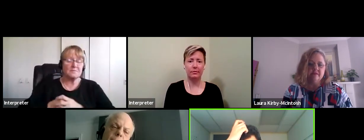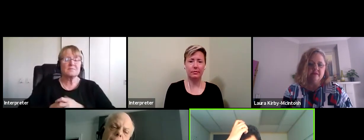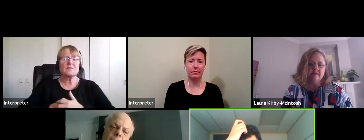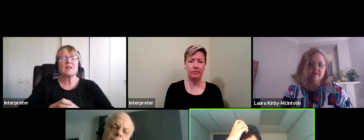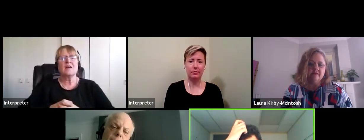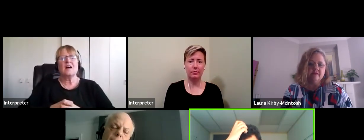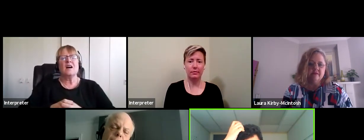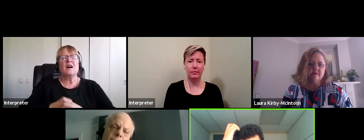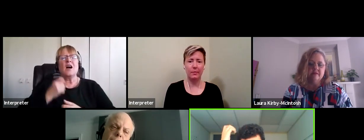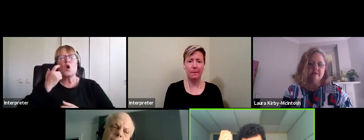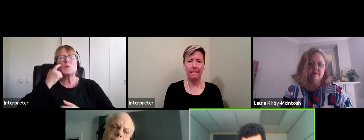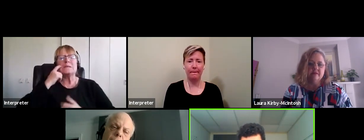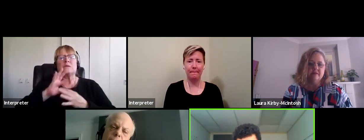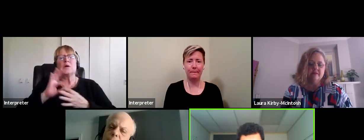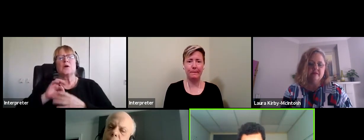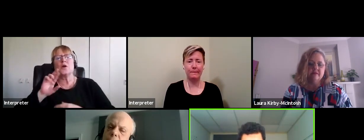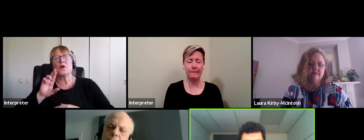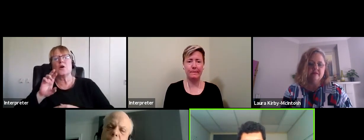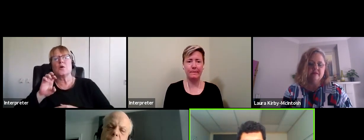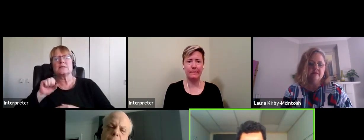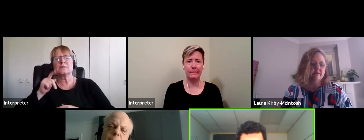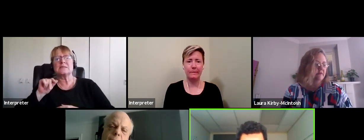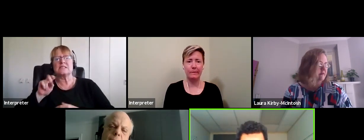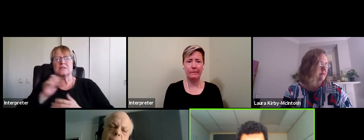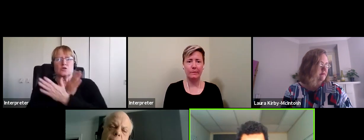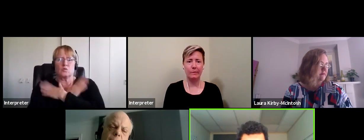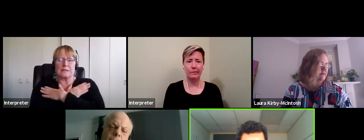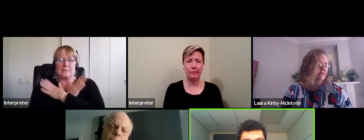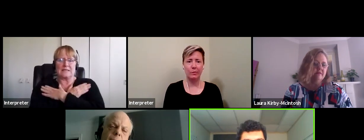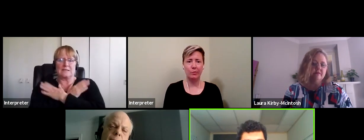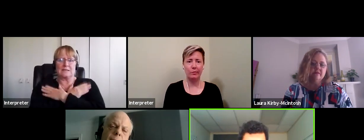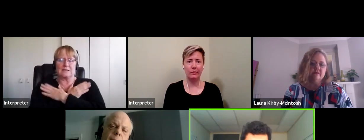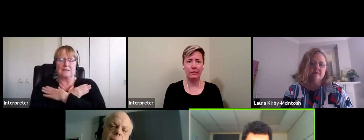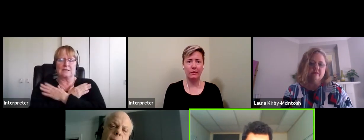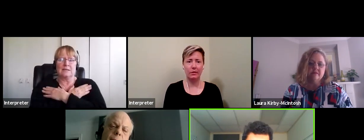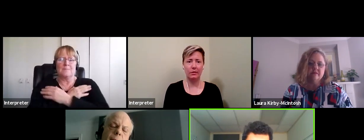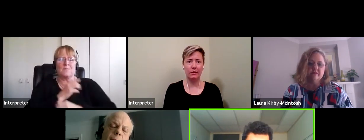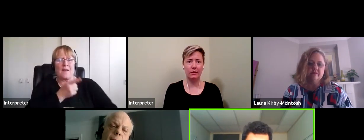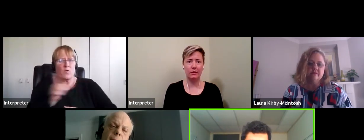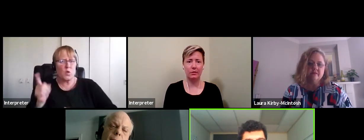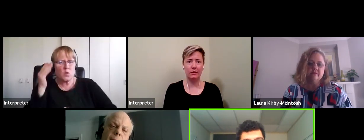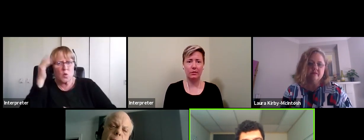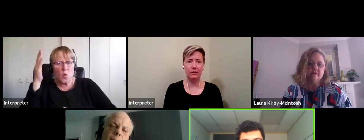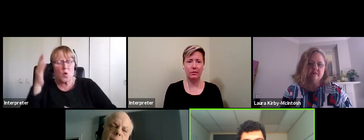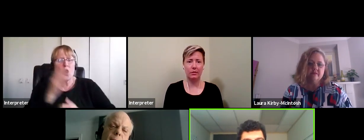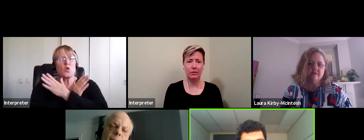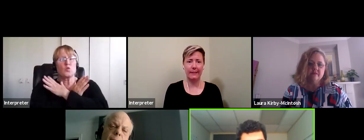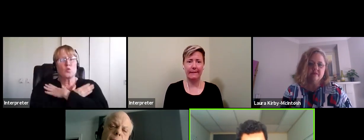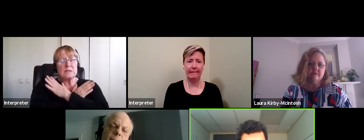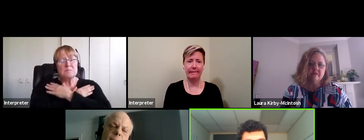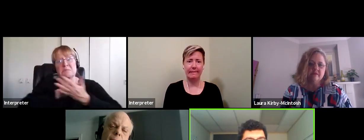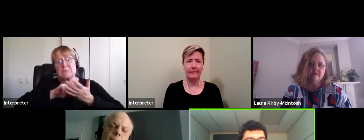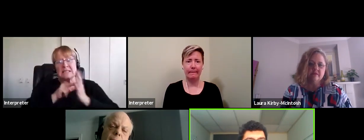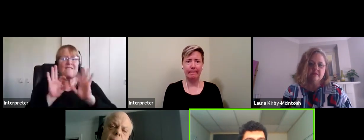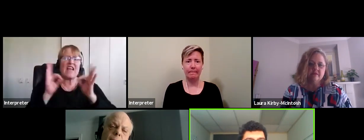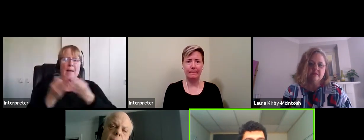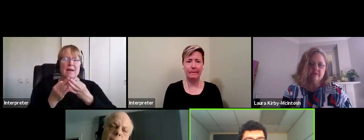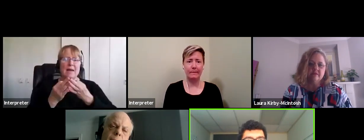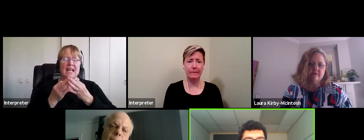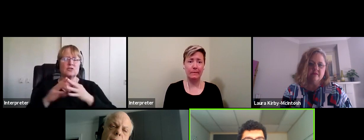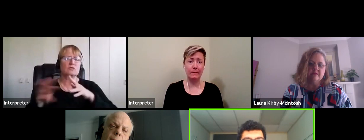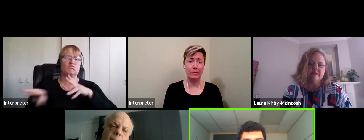mentioned respite. So for those of the folks on the line who aren't familiar, respite can either be respite for a family member, which